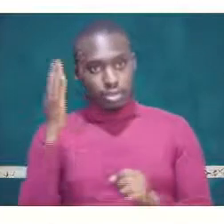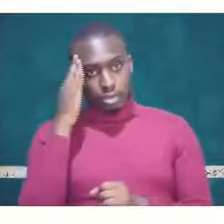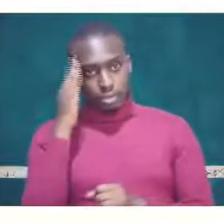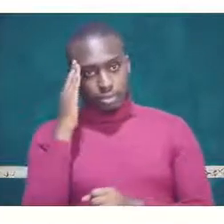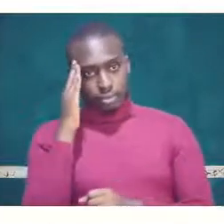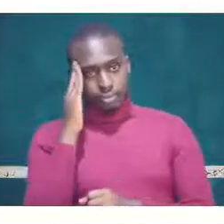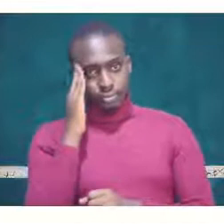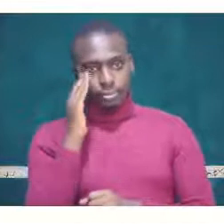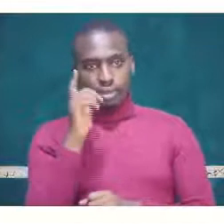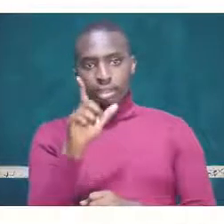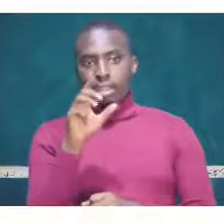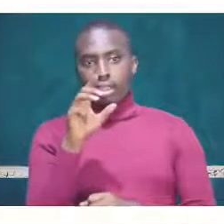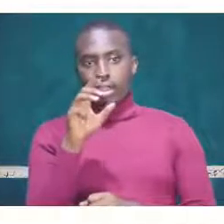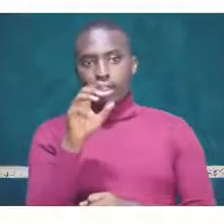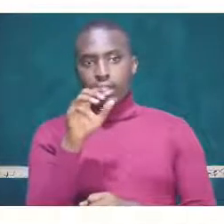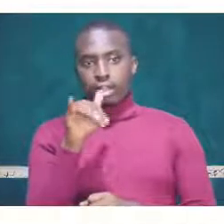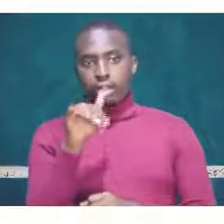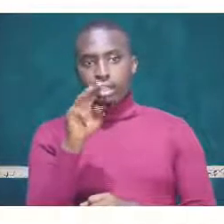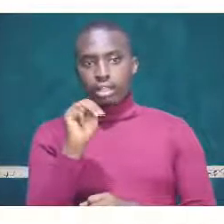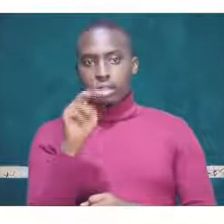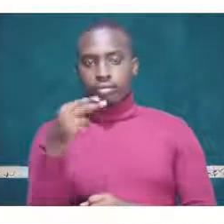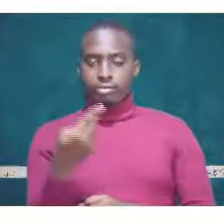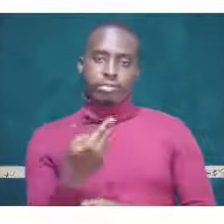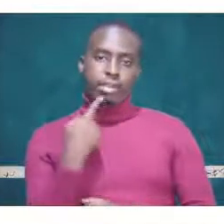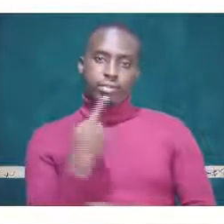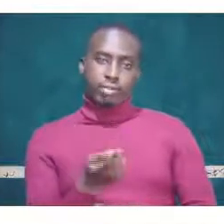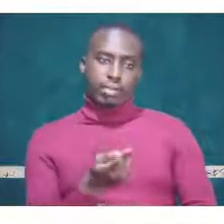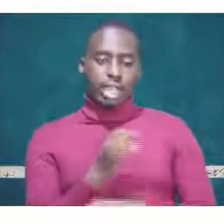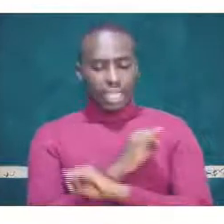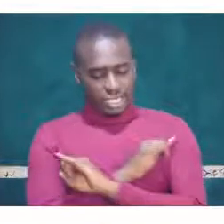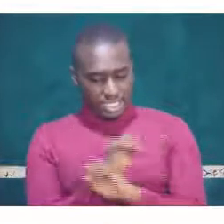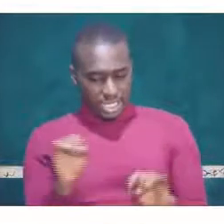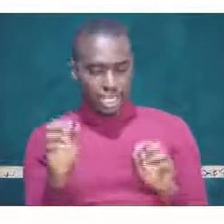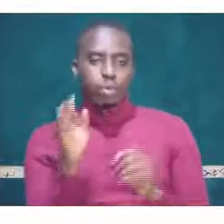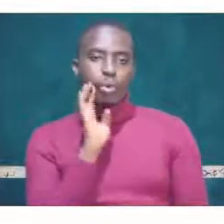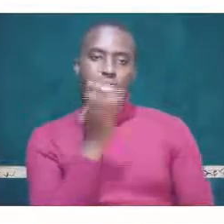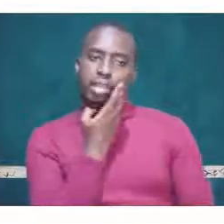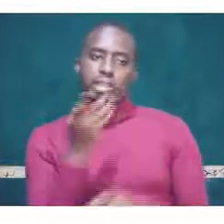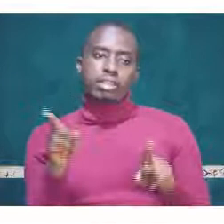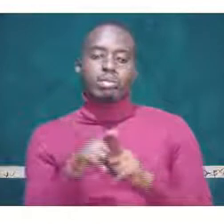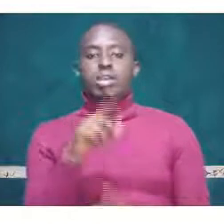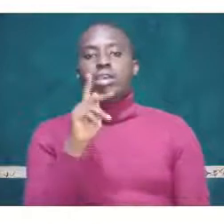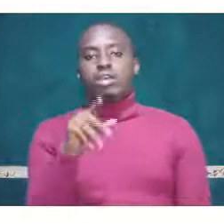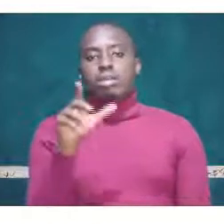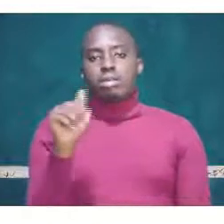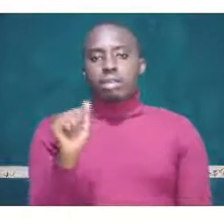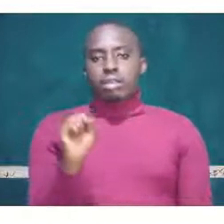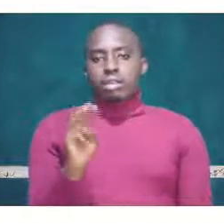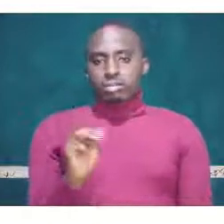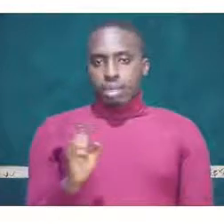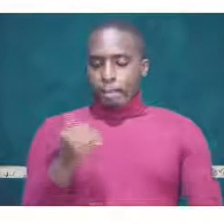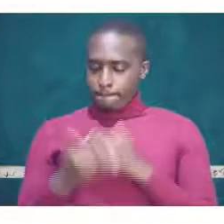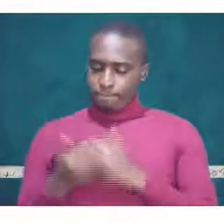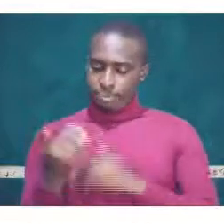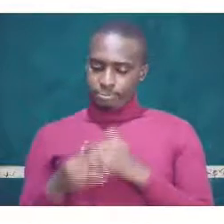call lymph. I said with the fluid that are normally found, lymph is clearly water, like plasma, but is normally surrounding